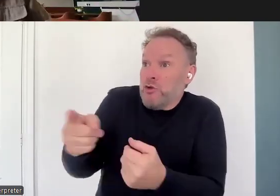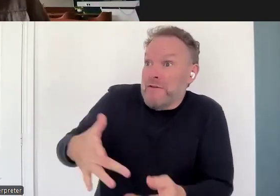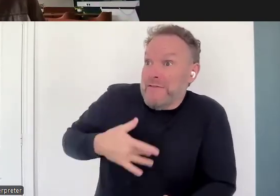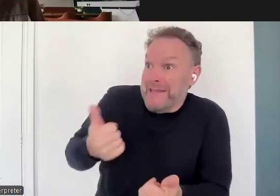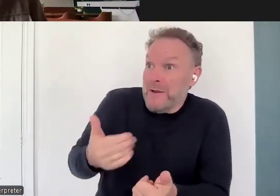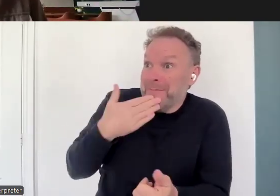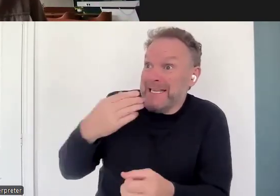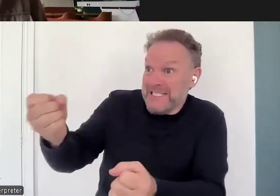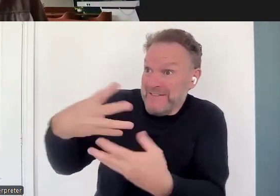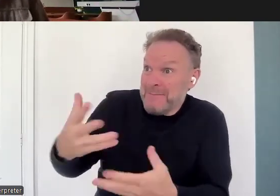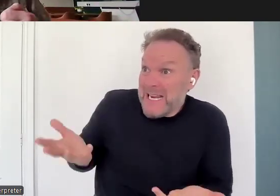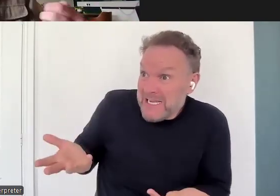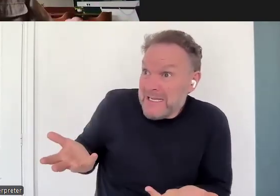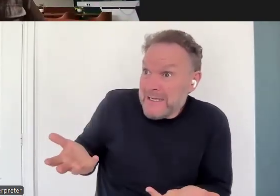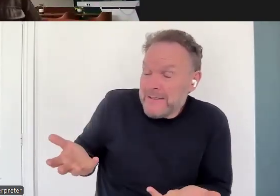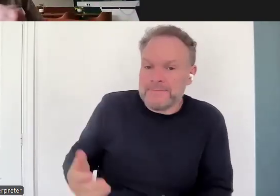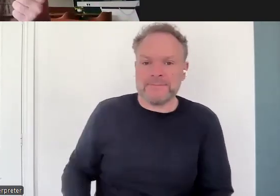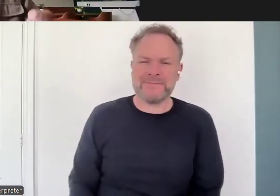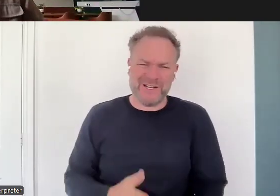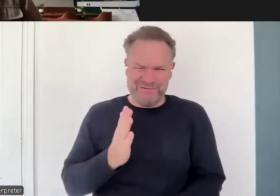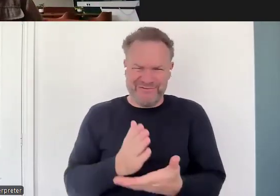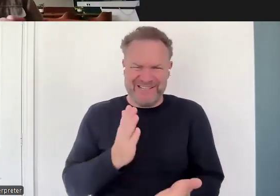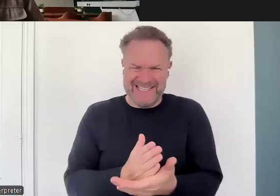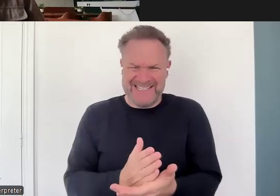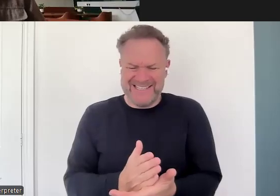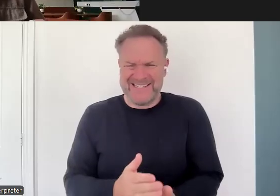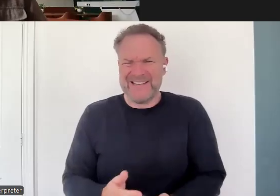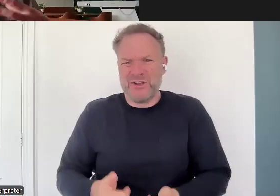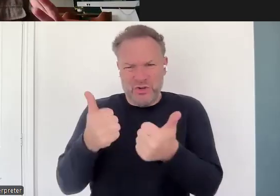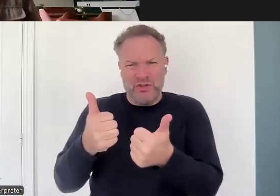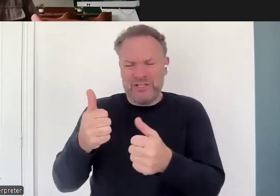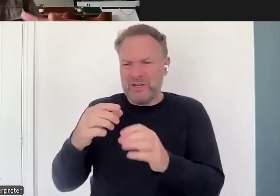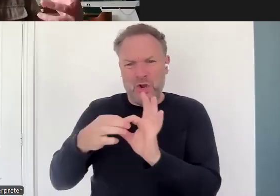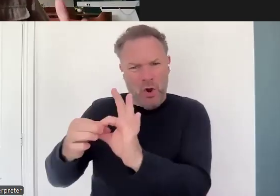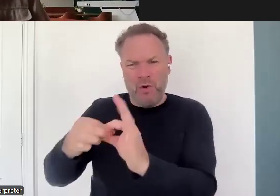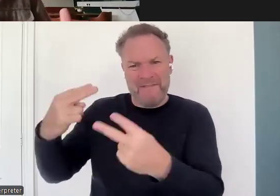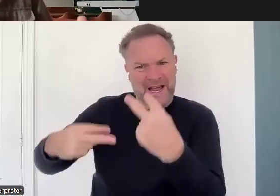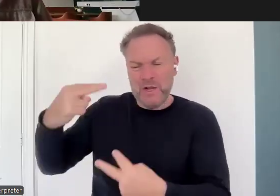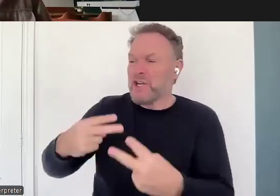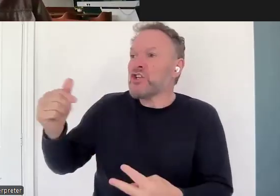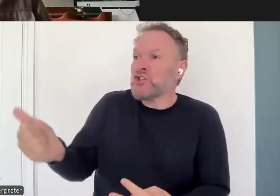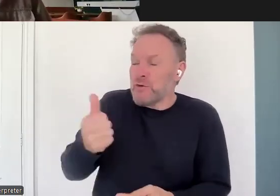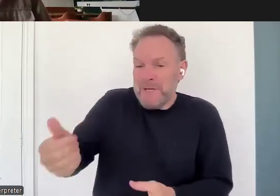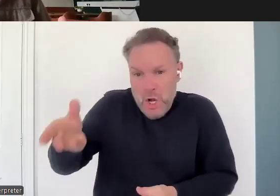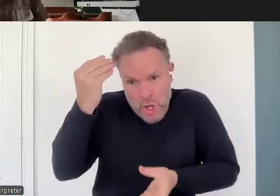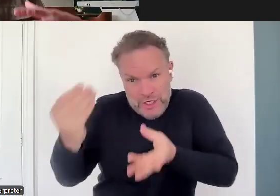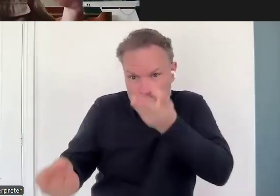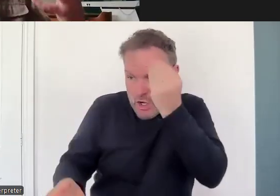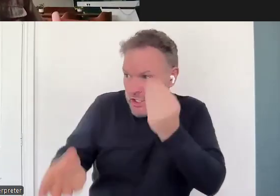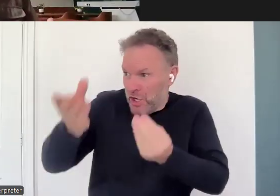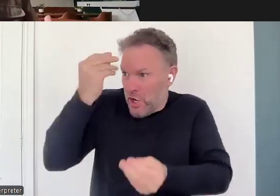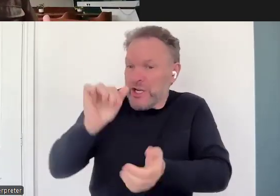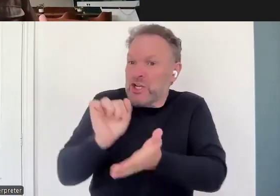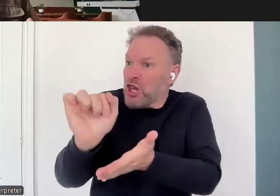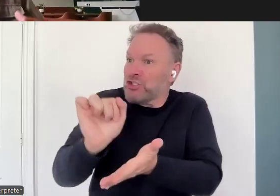us some feedback. Whereas really good co-evaluation should be about developing a learning culture. We